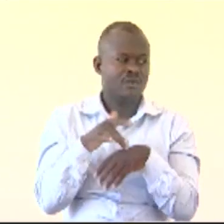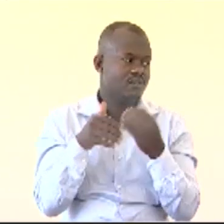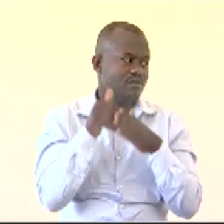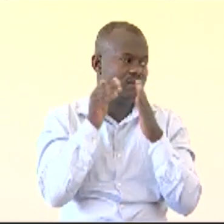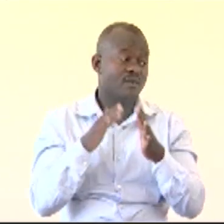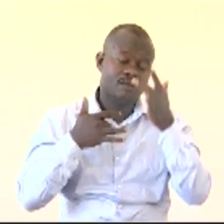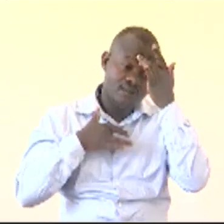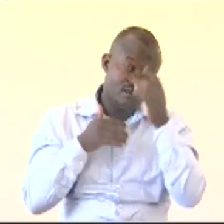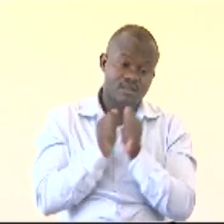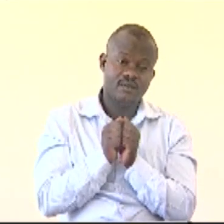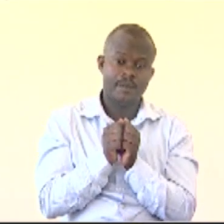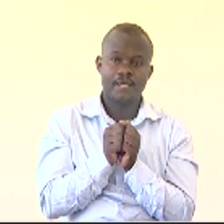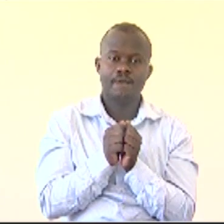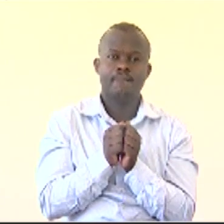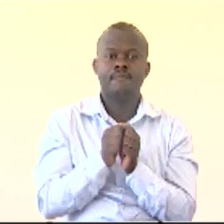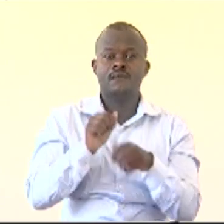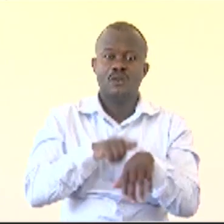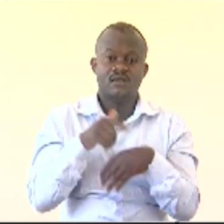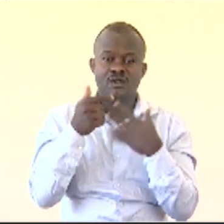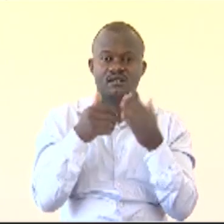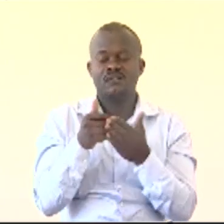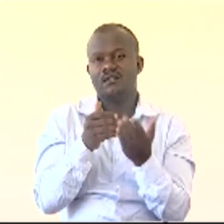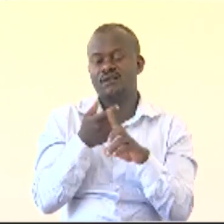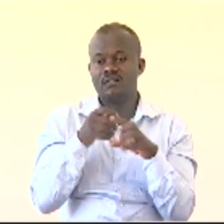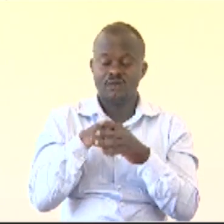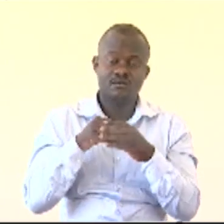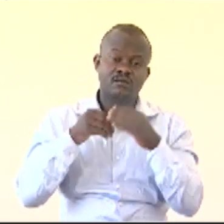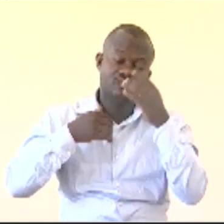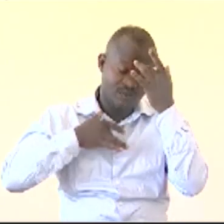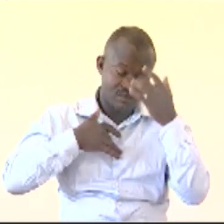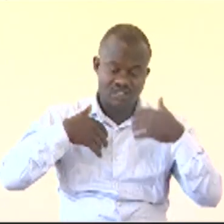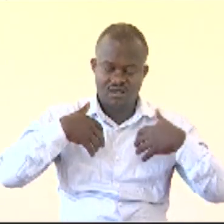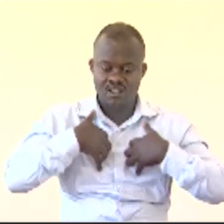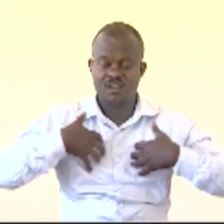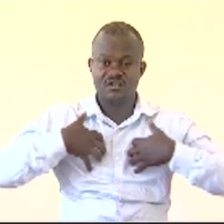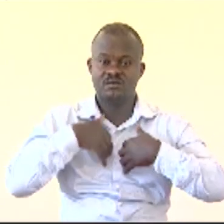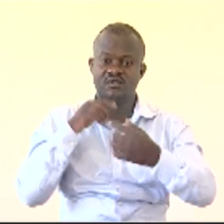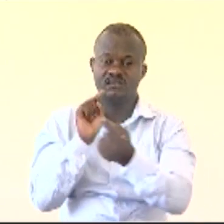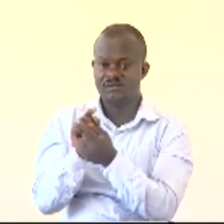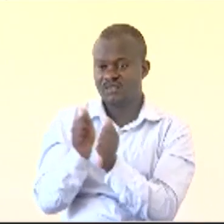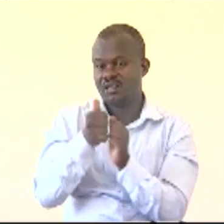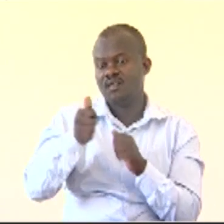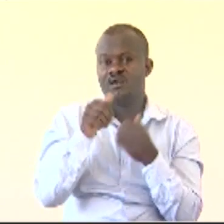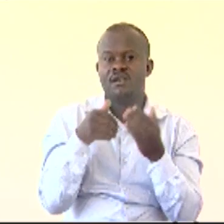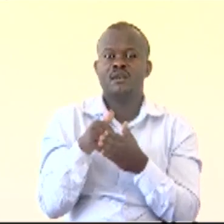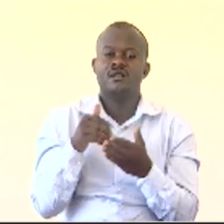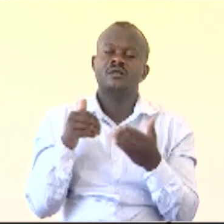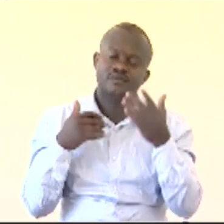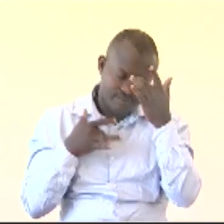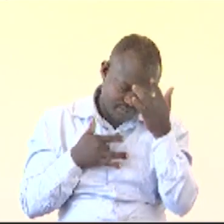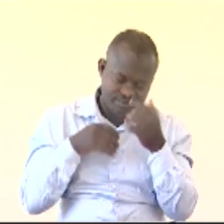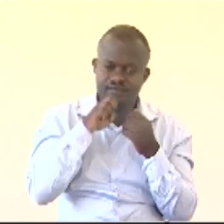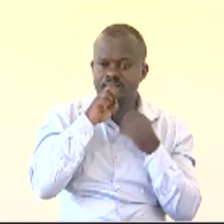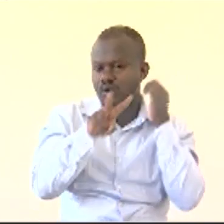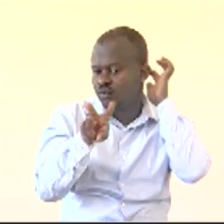animals. Once these fluids from infected animals, you get in contact with them, you are likely to suffer from Ebola.